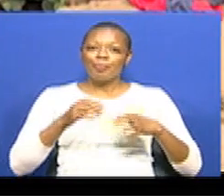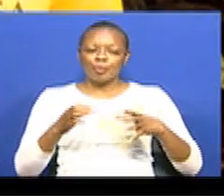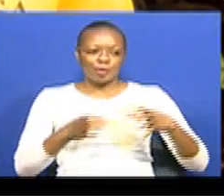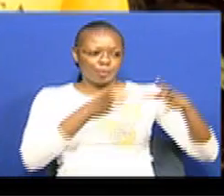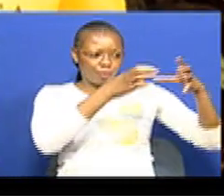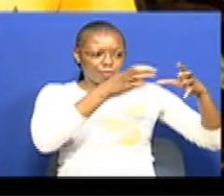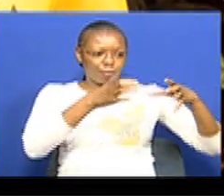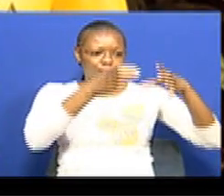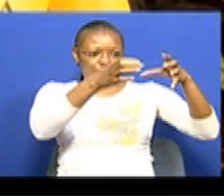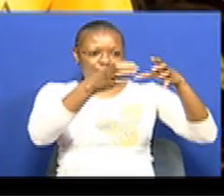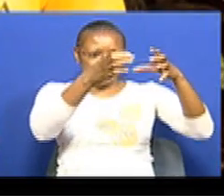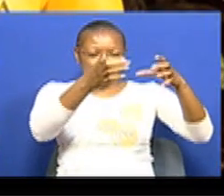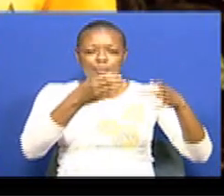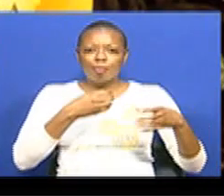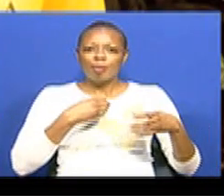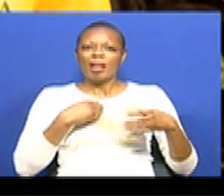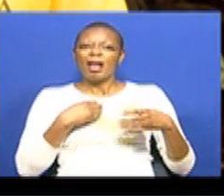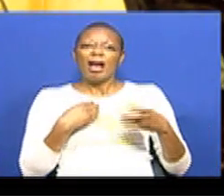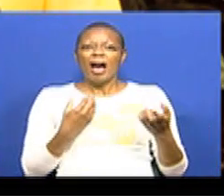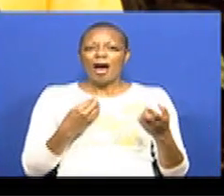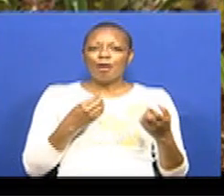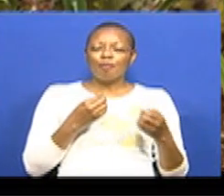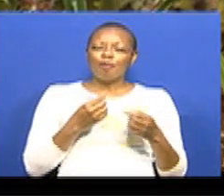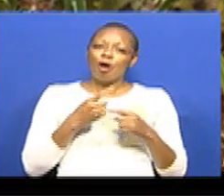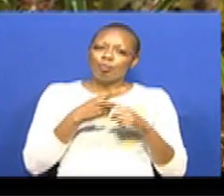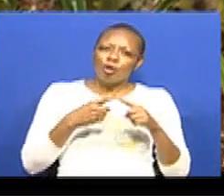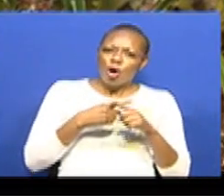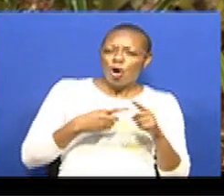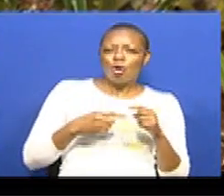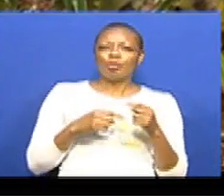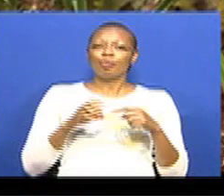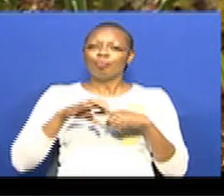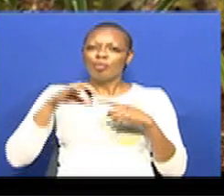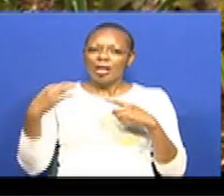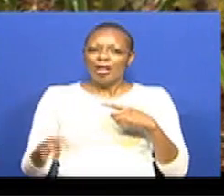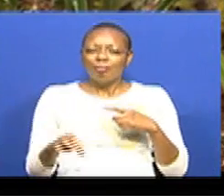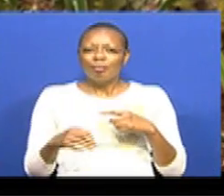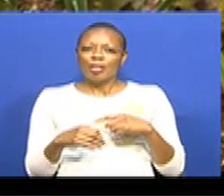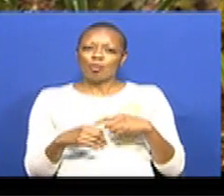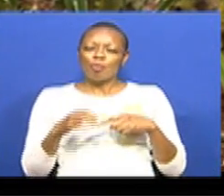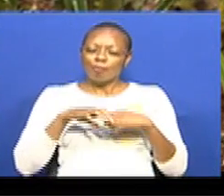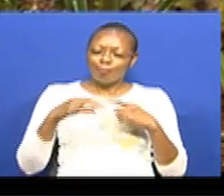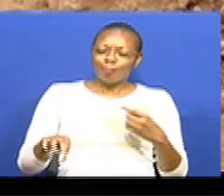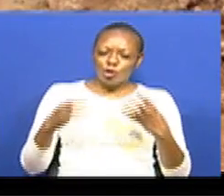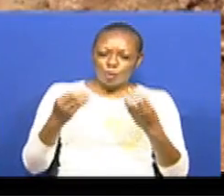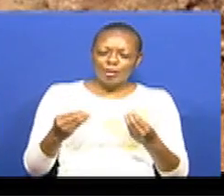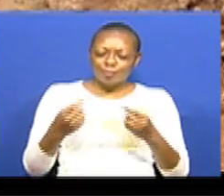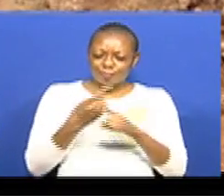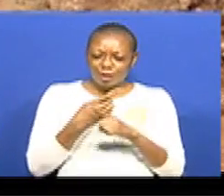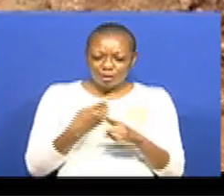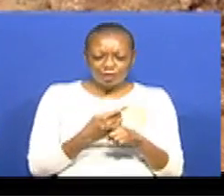planted arrowroots, strawberry, cancela, spring onions, sukuma wiki and